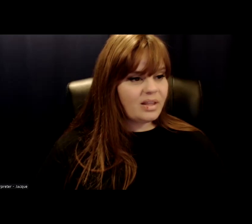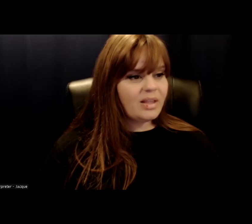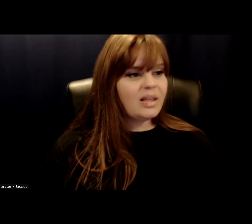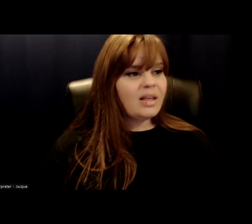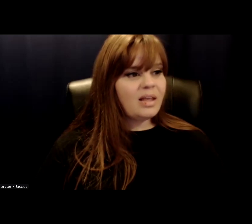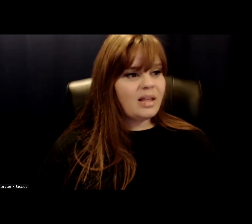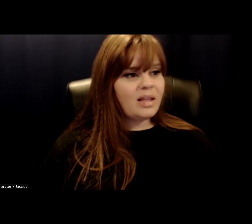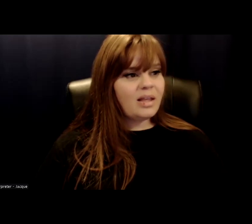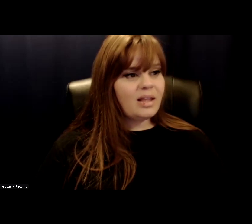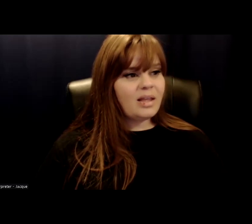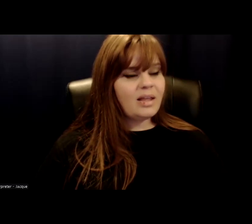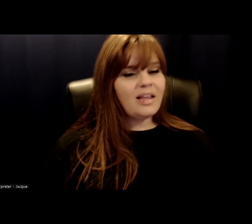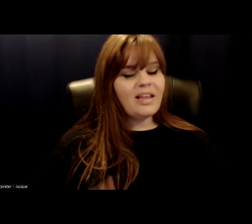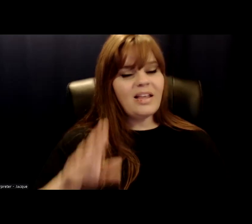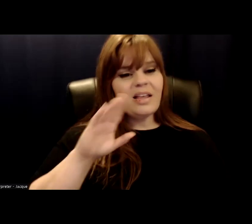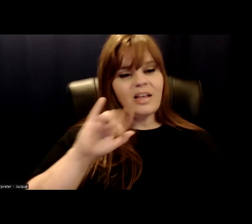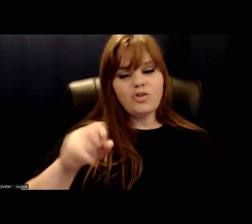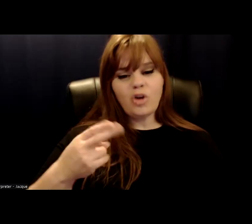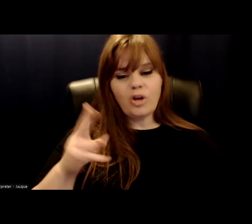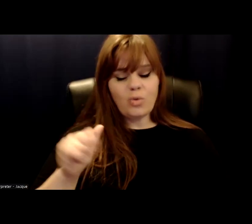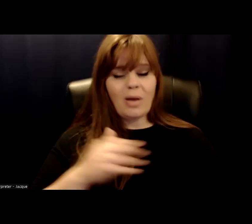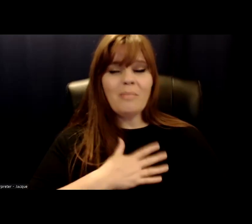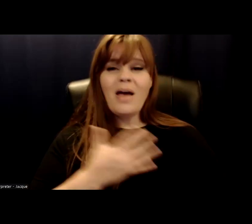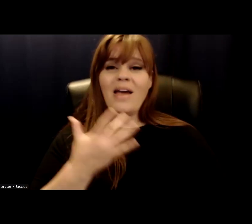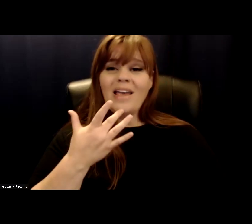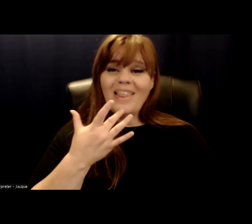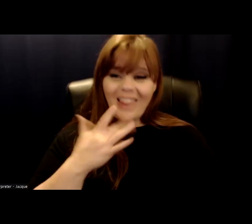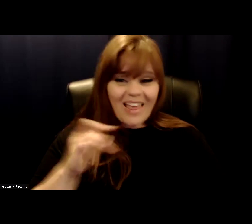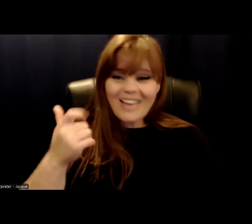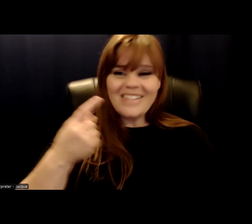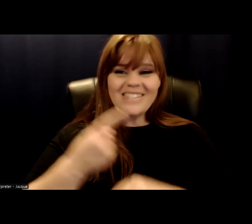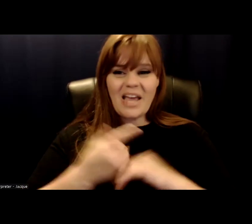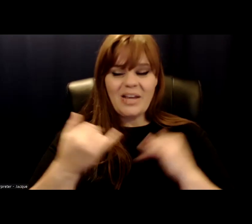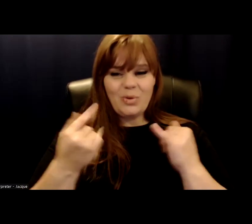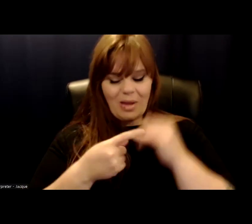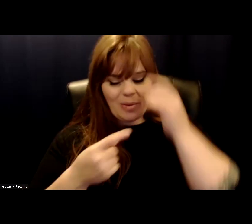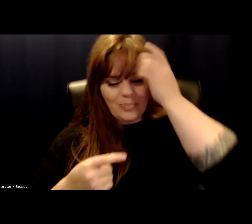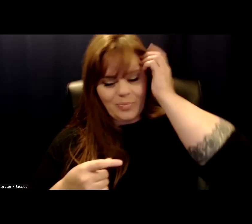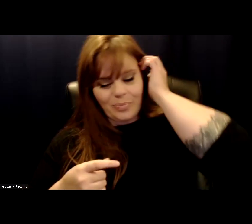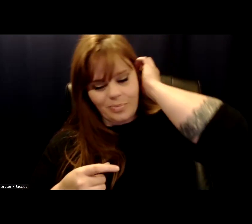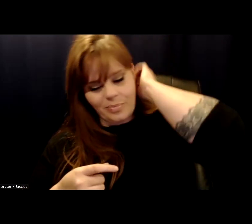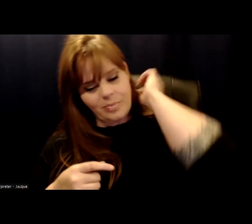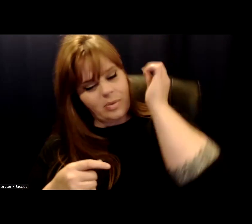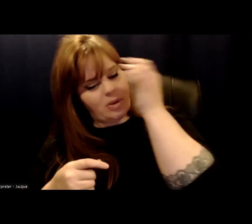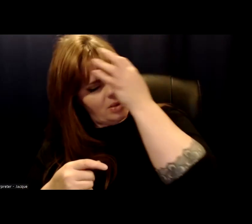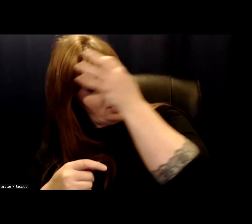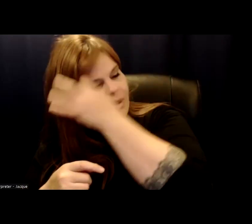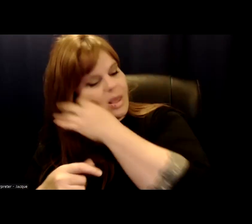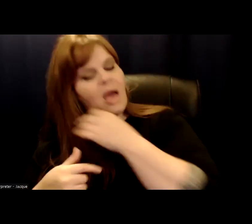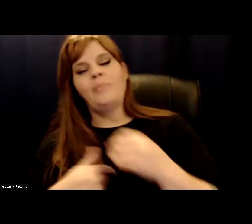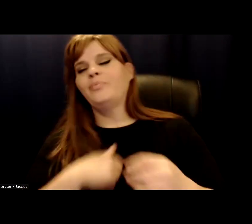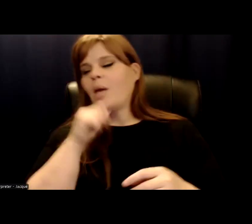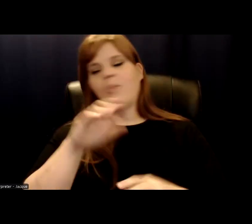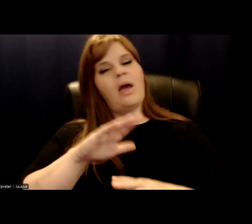Thank you, Joshua. It's my luckiest day, actually. So I'm not a musician, but the music was